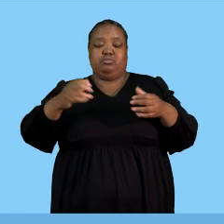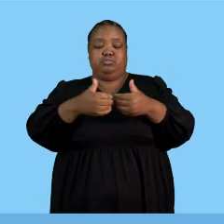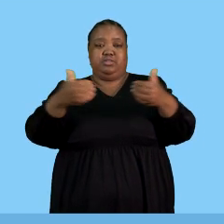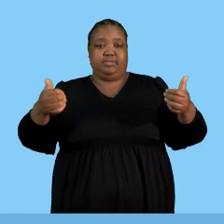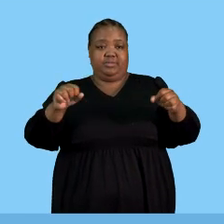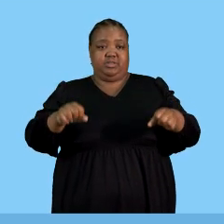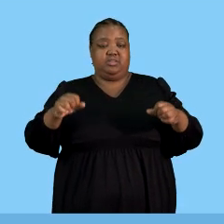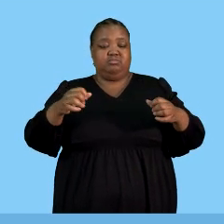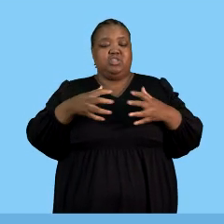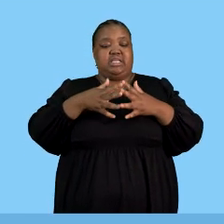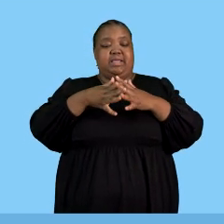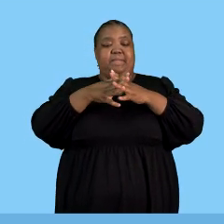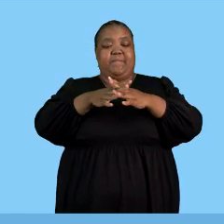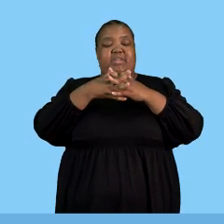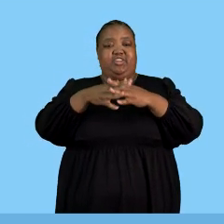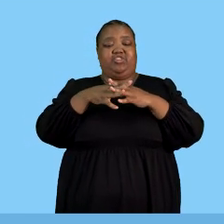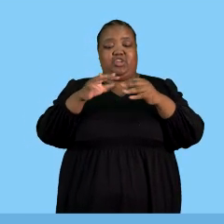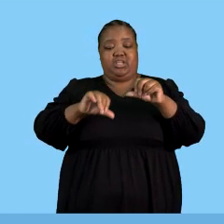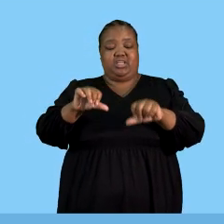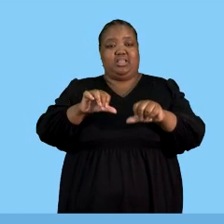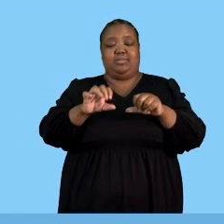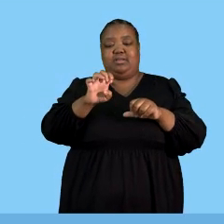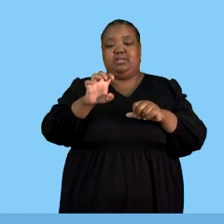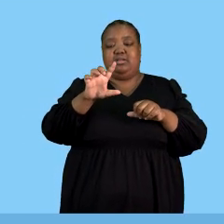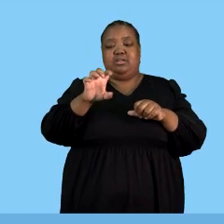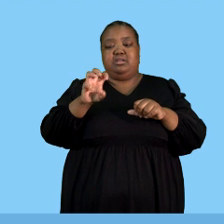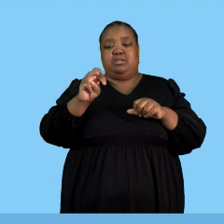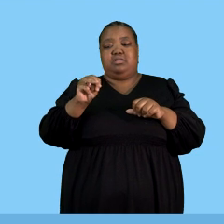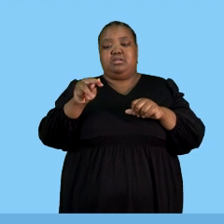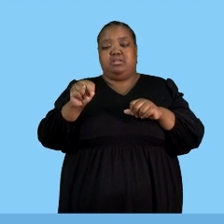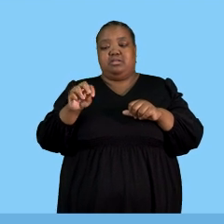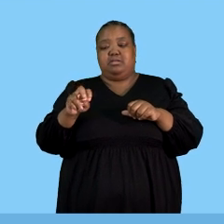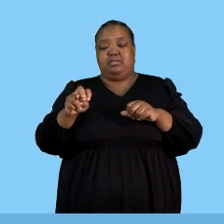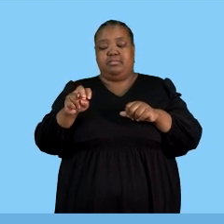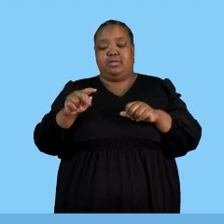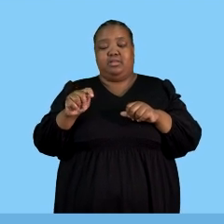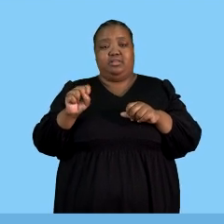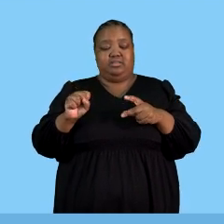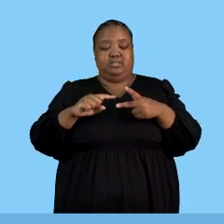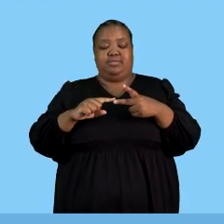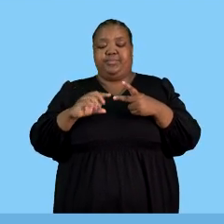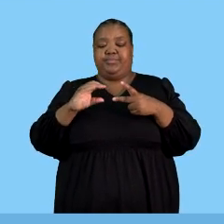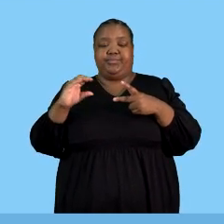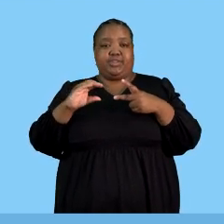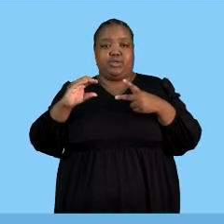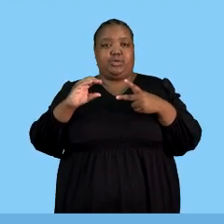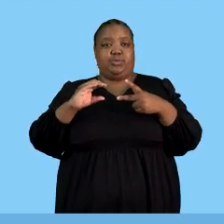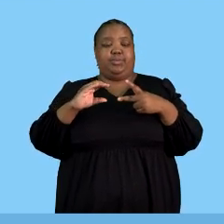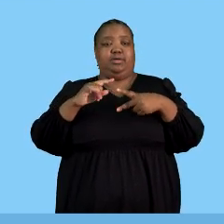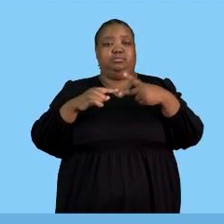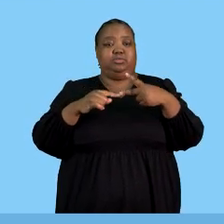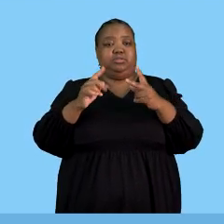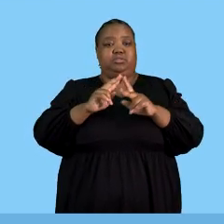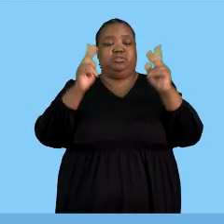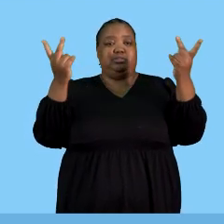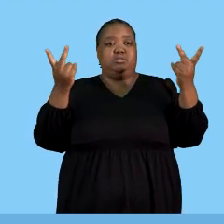mixtures comes in two different types. We have mixtures of elements and then mixtures of compounds. The difference is that the mixture of